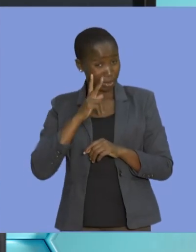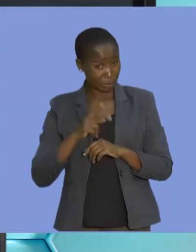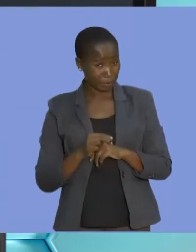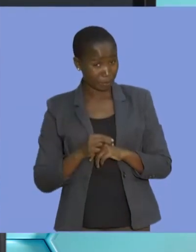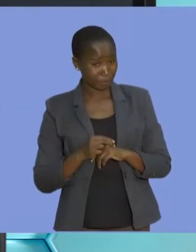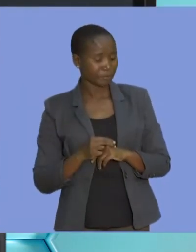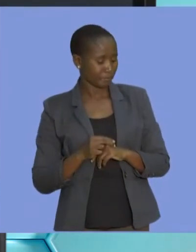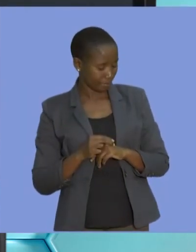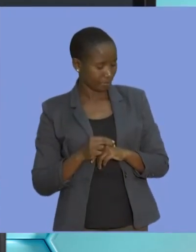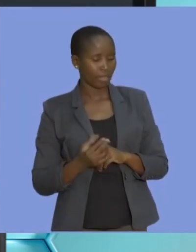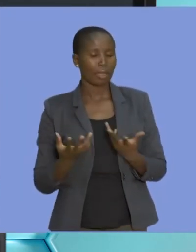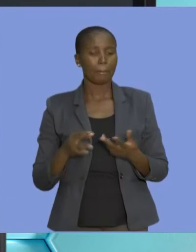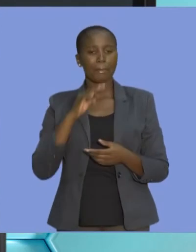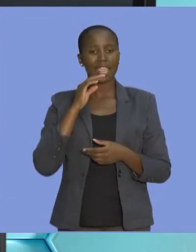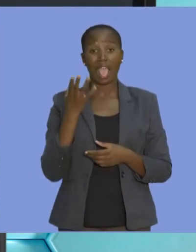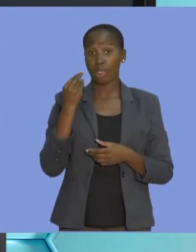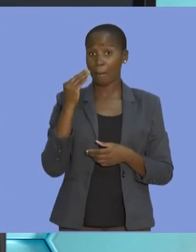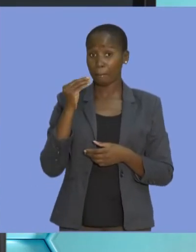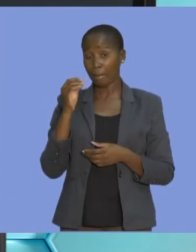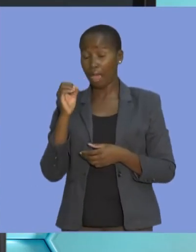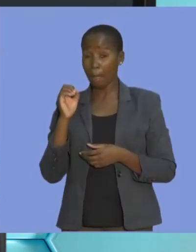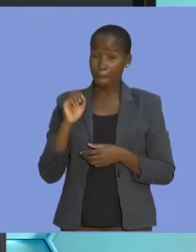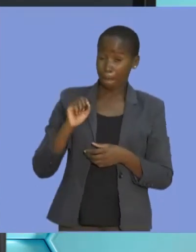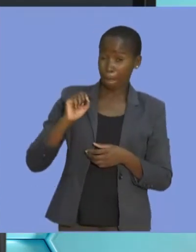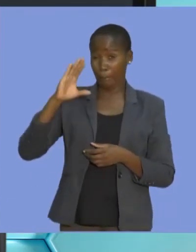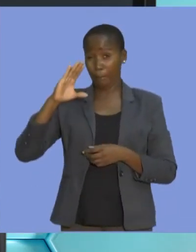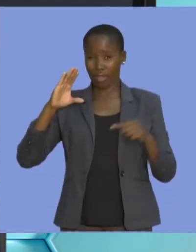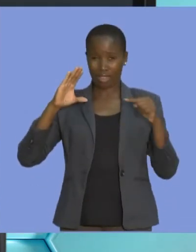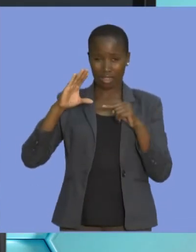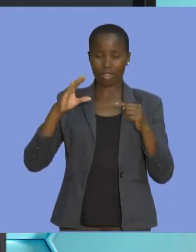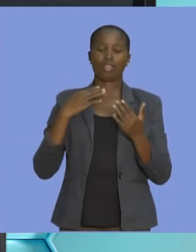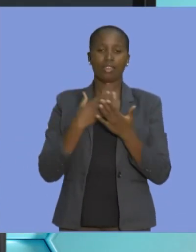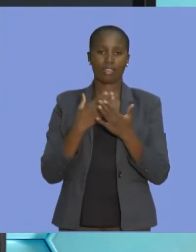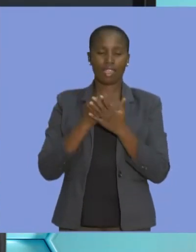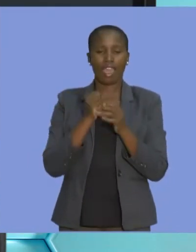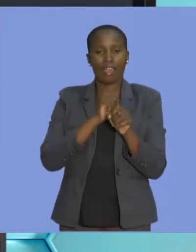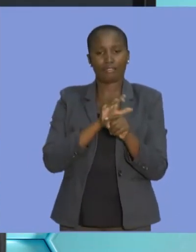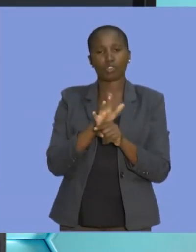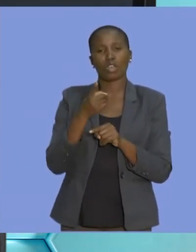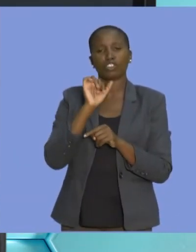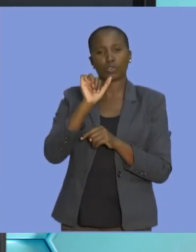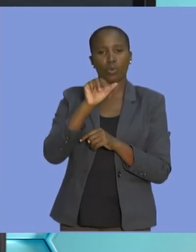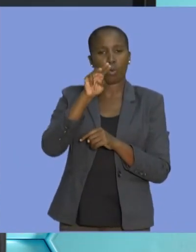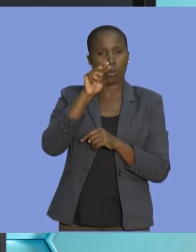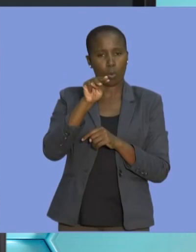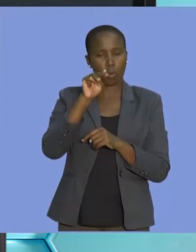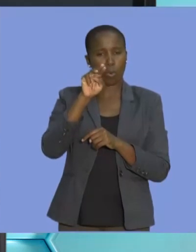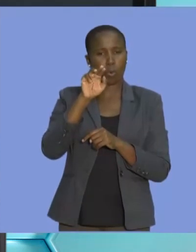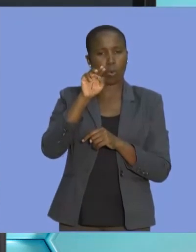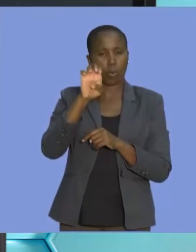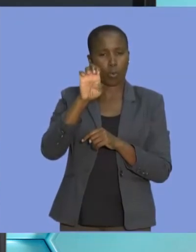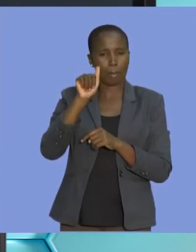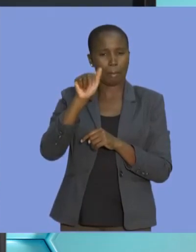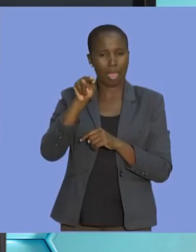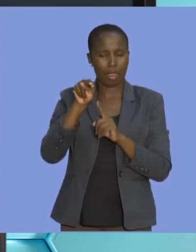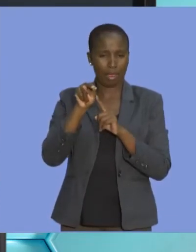And that extreme value can actually affect our mean. Okay. If we have to calculate the average because the